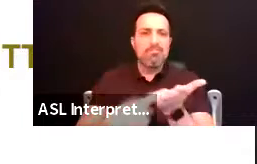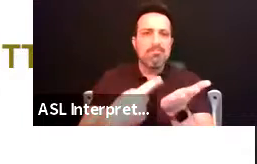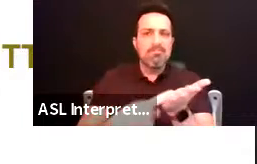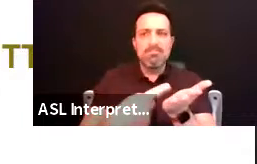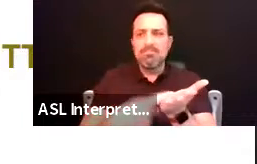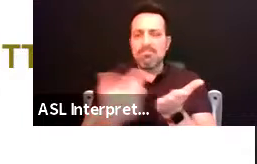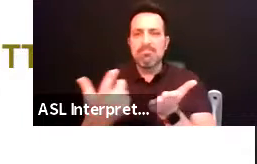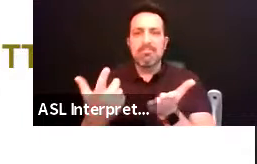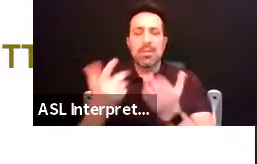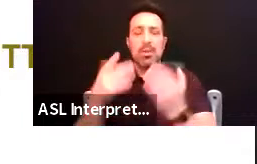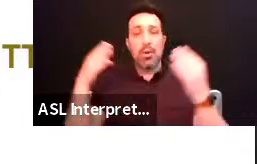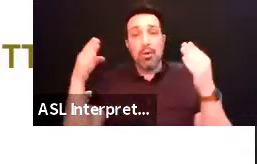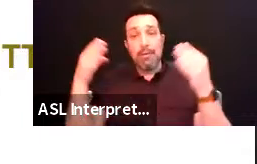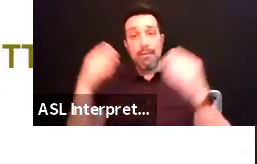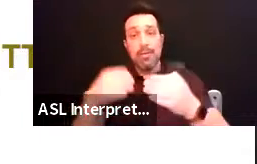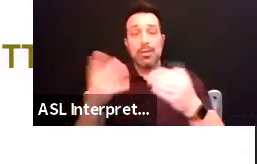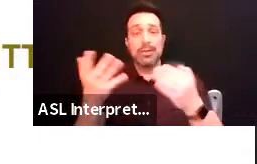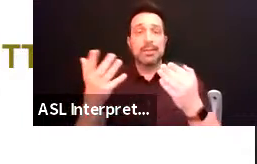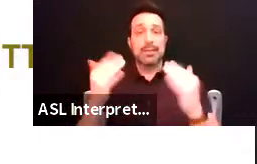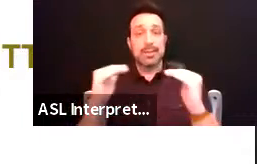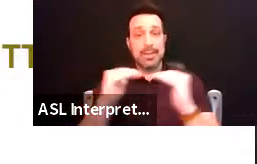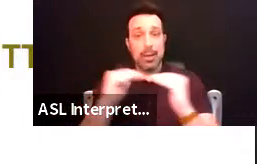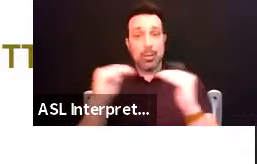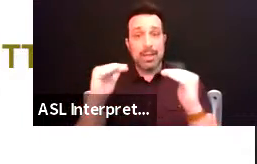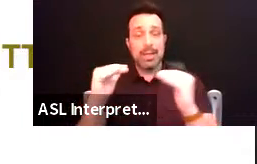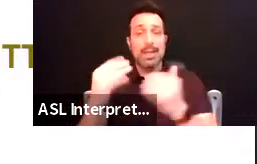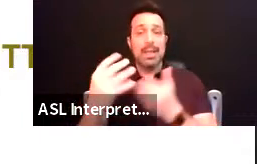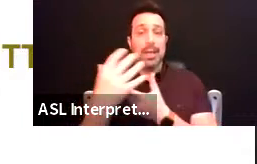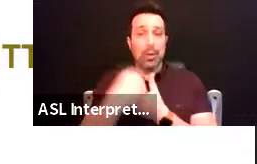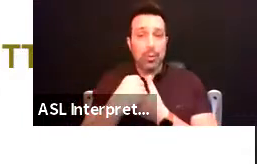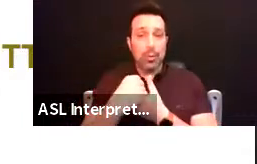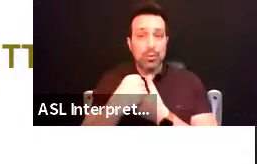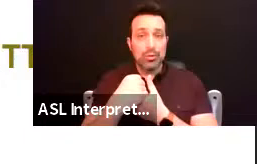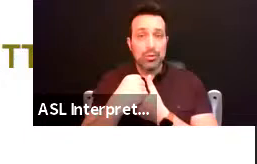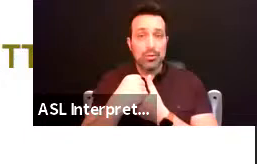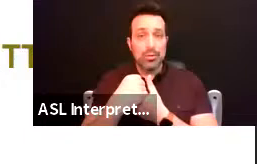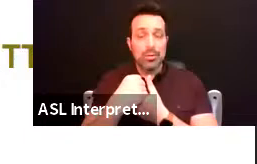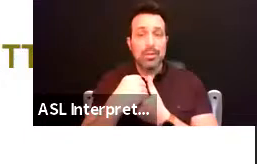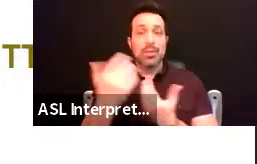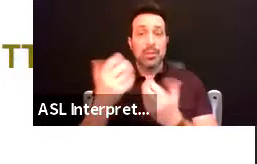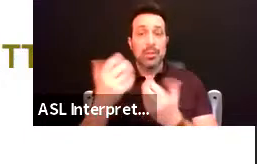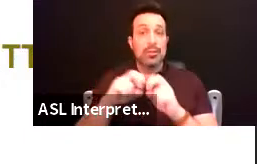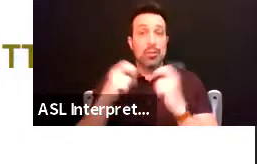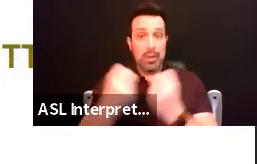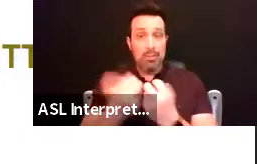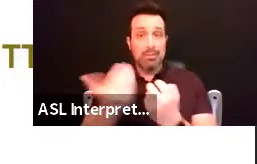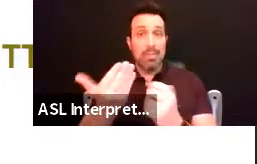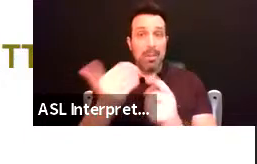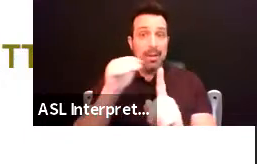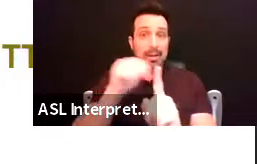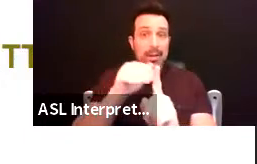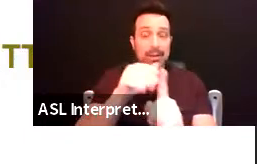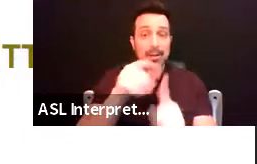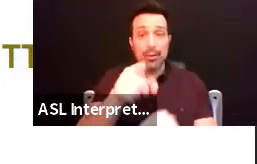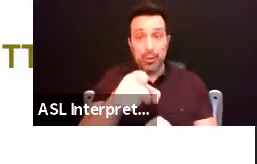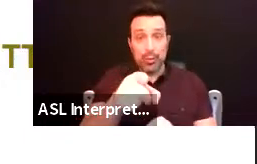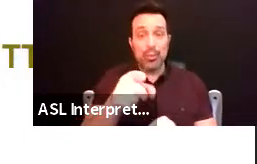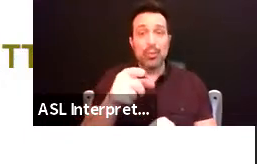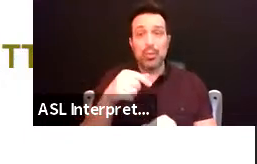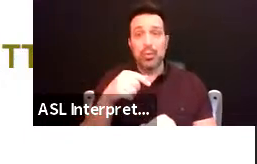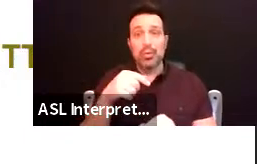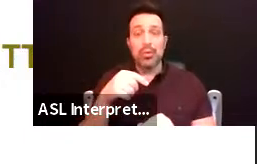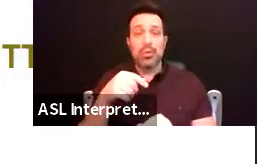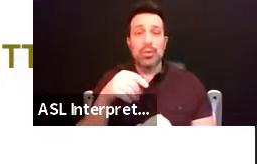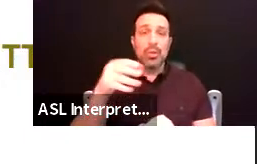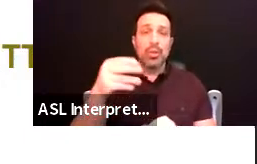is a focus on equity and inclusion. So the council may come to you and say,